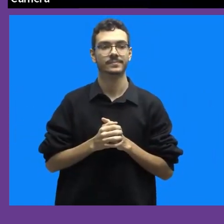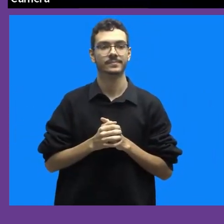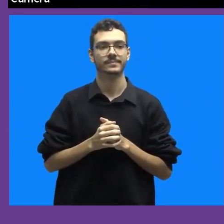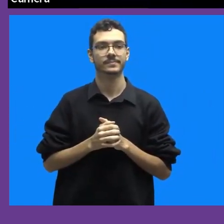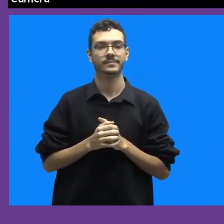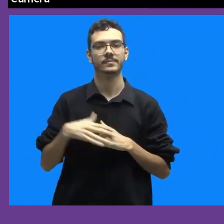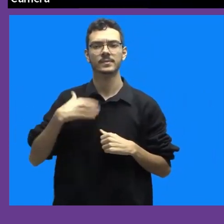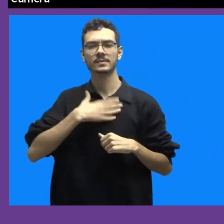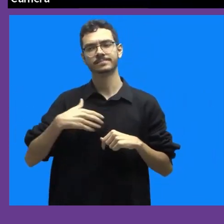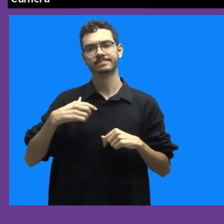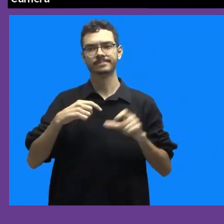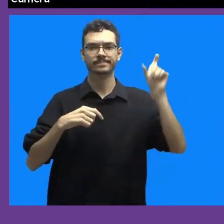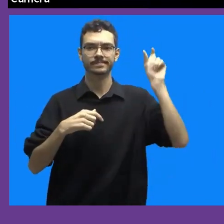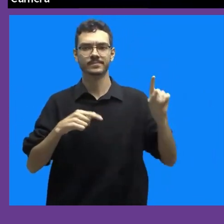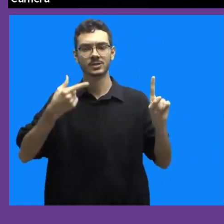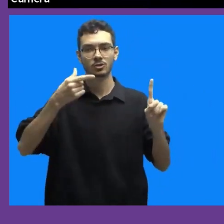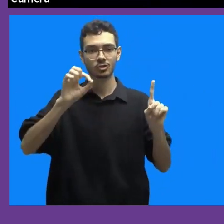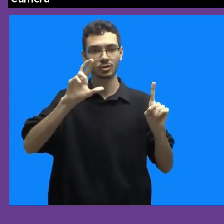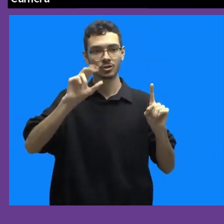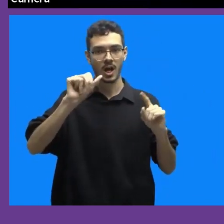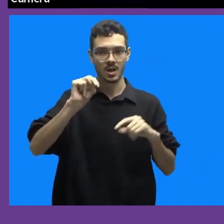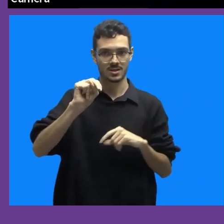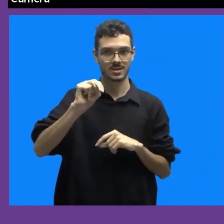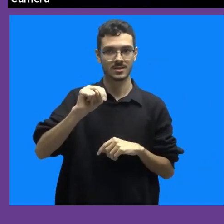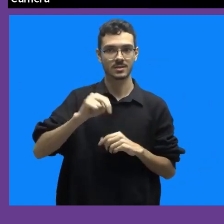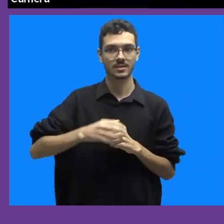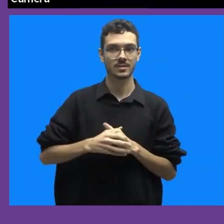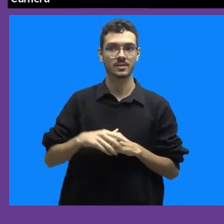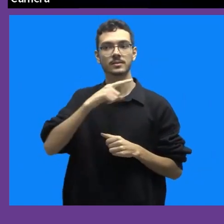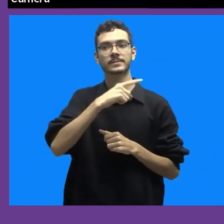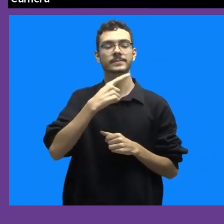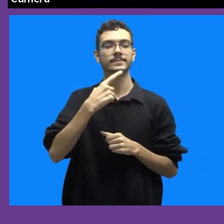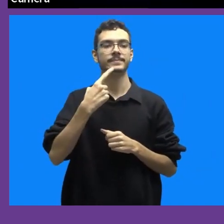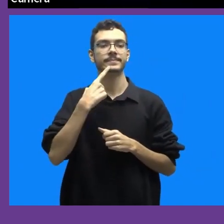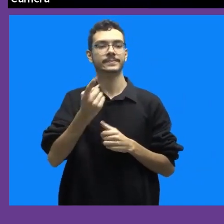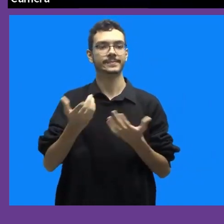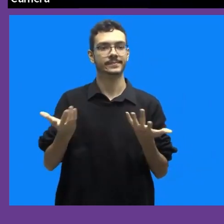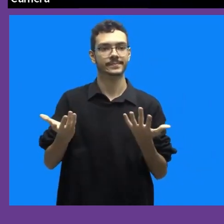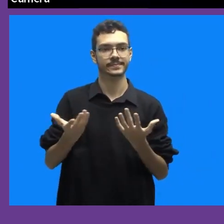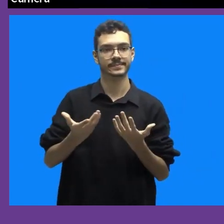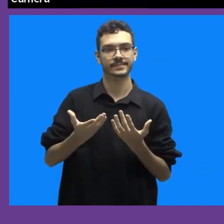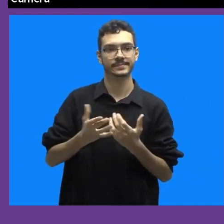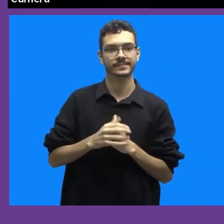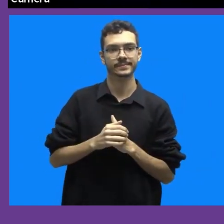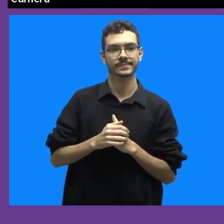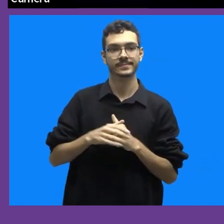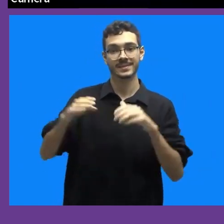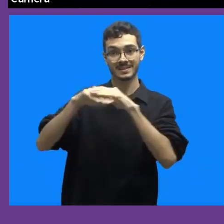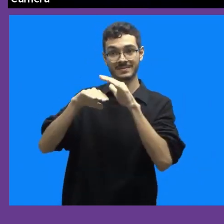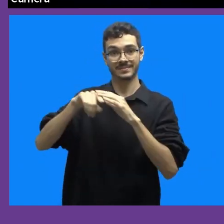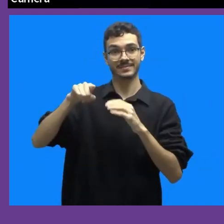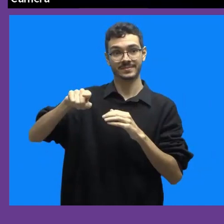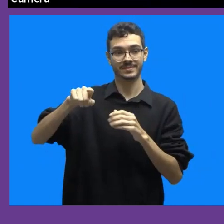measure. Goran spoke about the European standards and guidelines for quality assurance and the essential role of